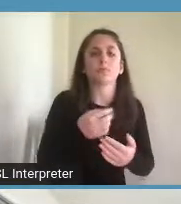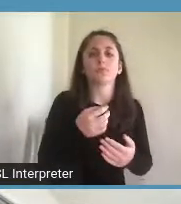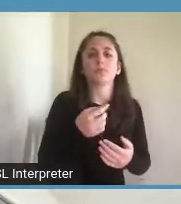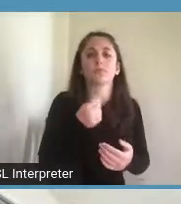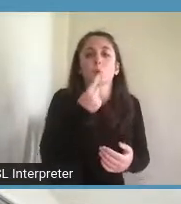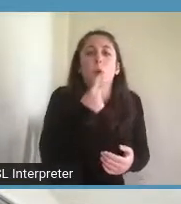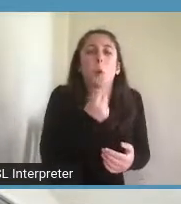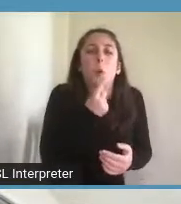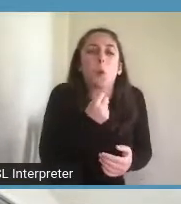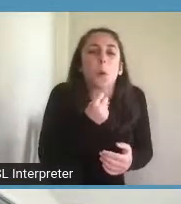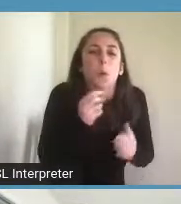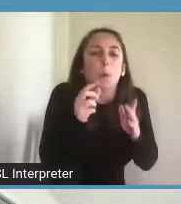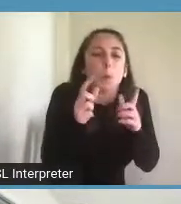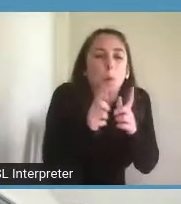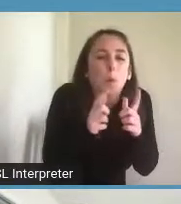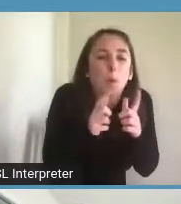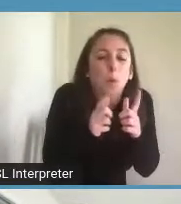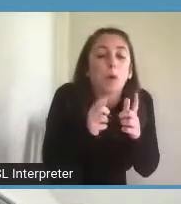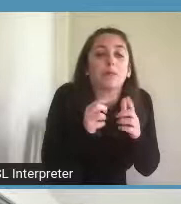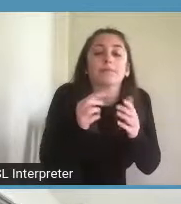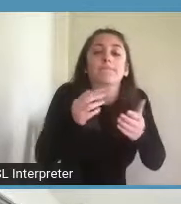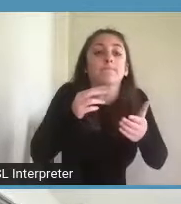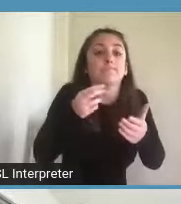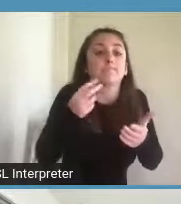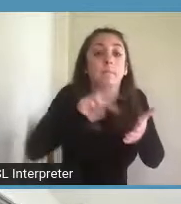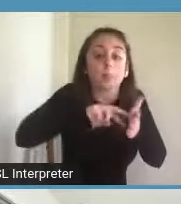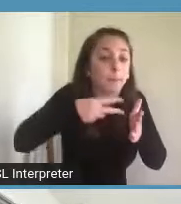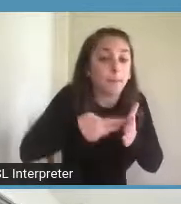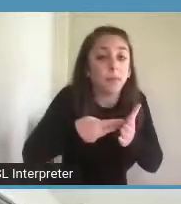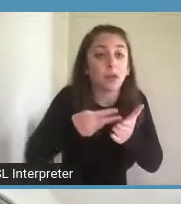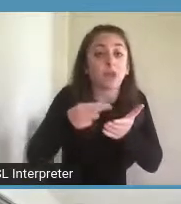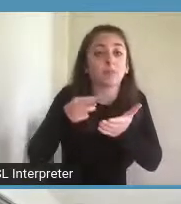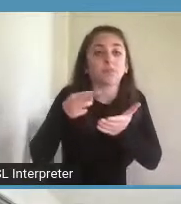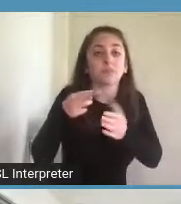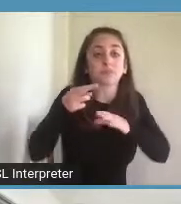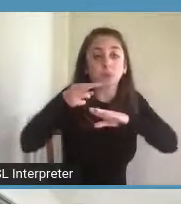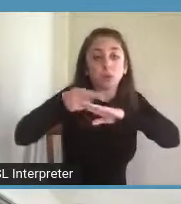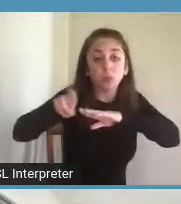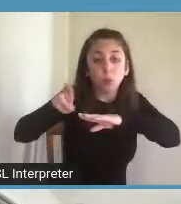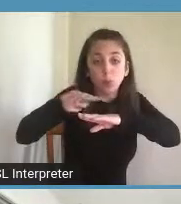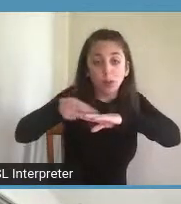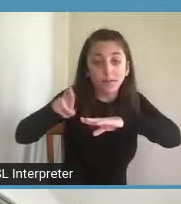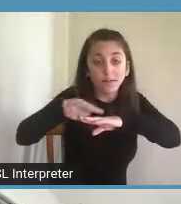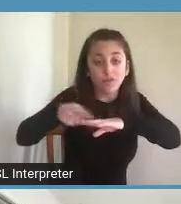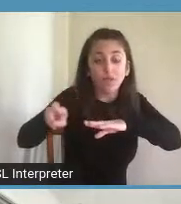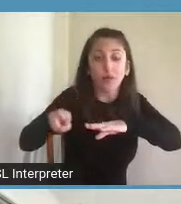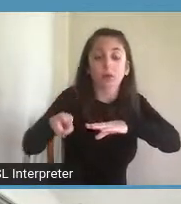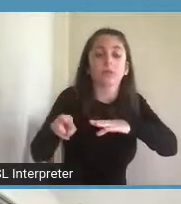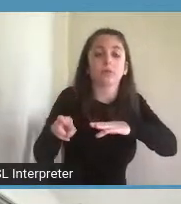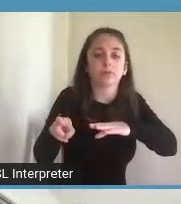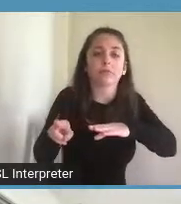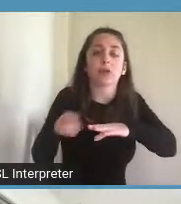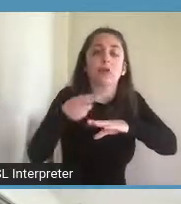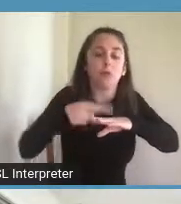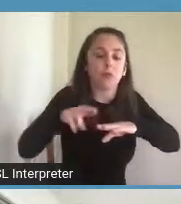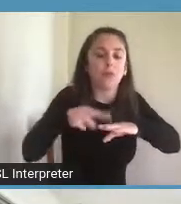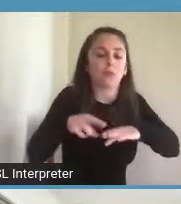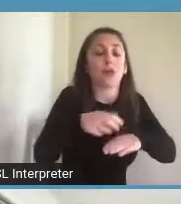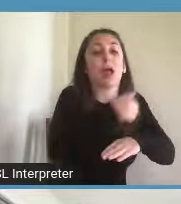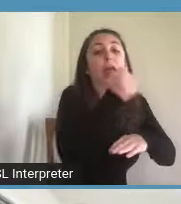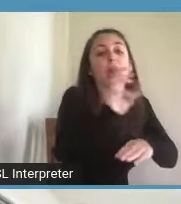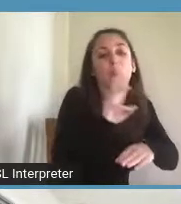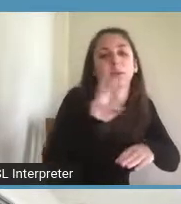that's referral traffic. So those are people that are following a link on another website to our website. Then